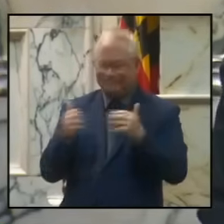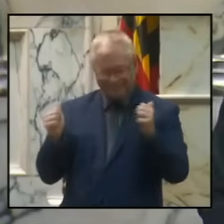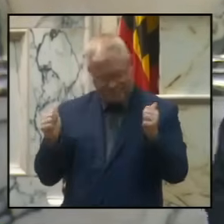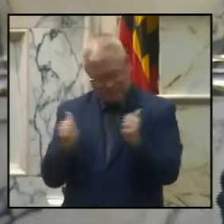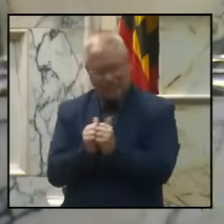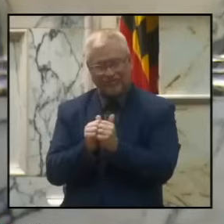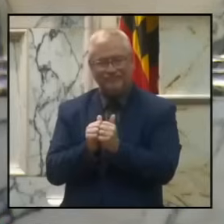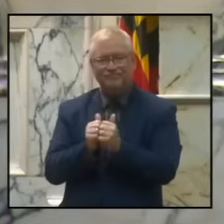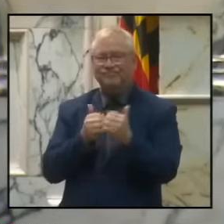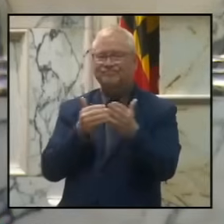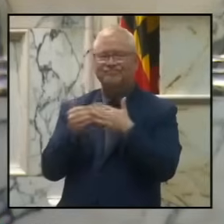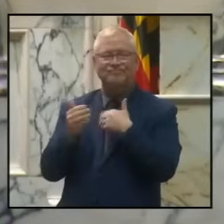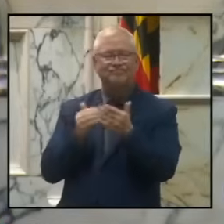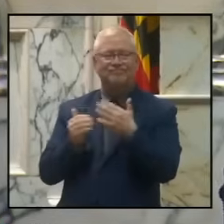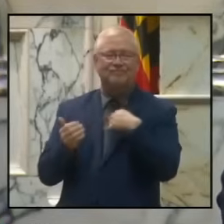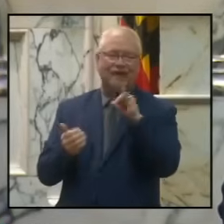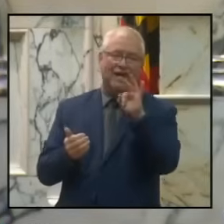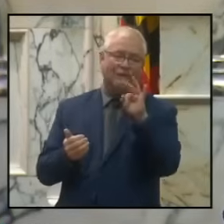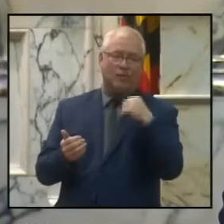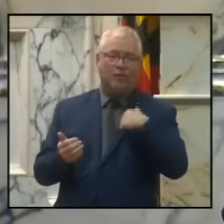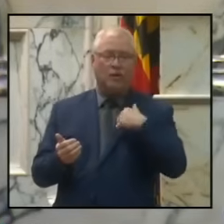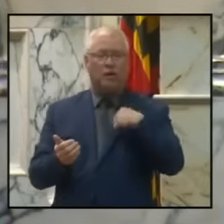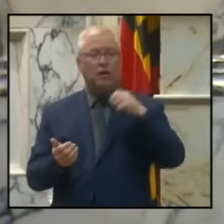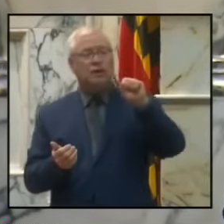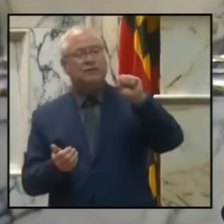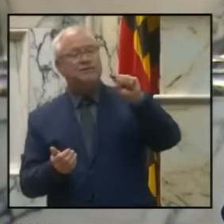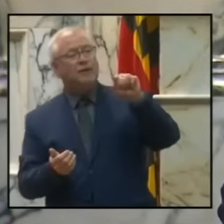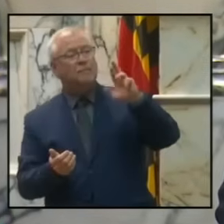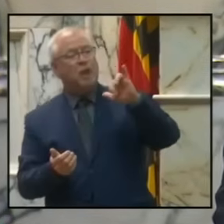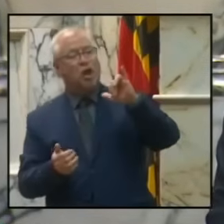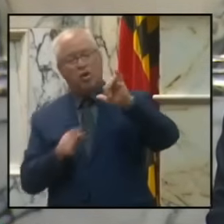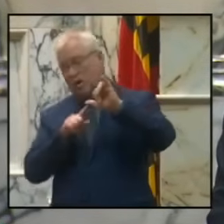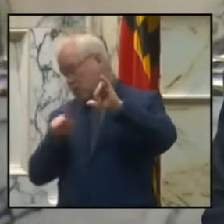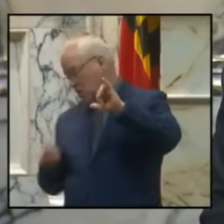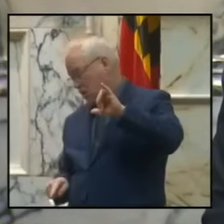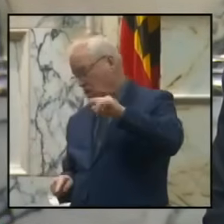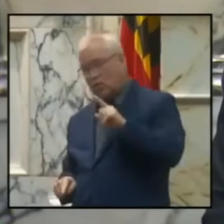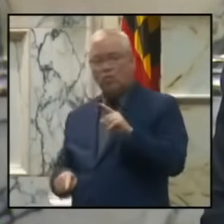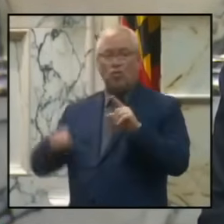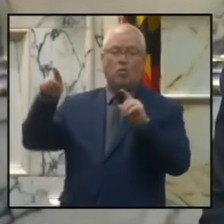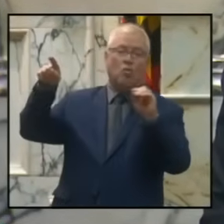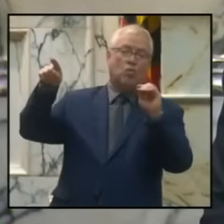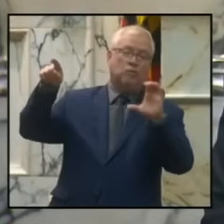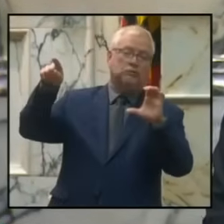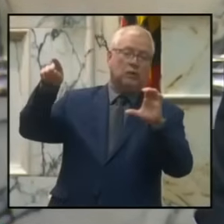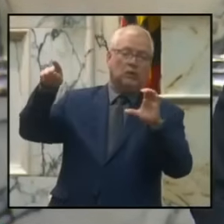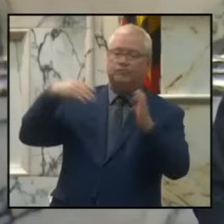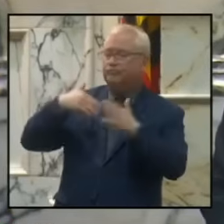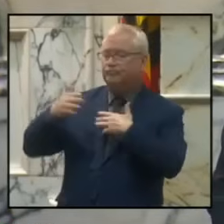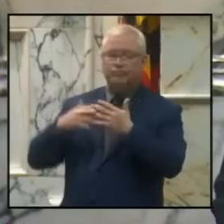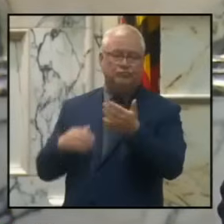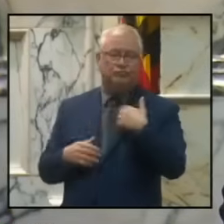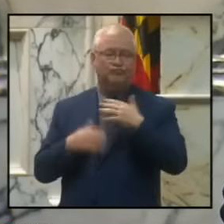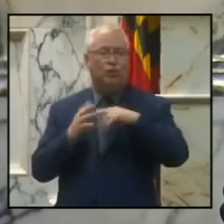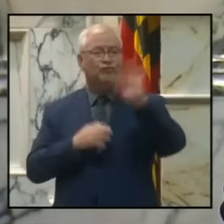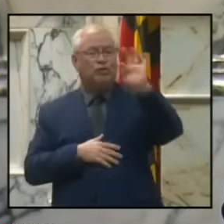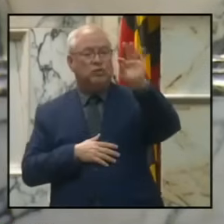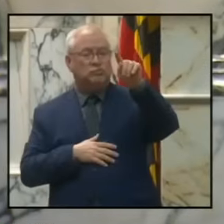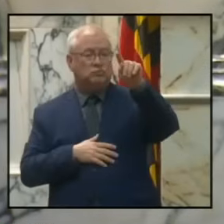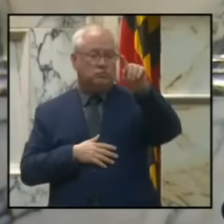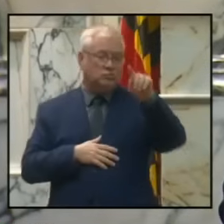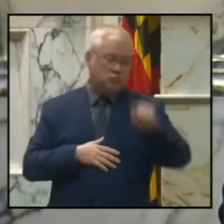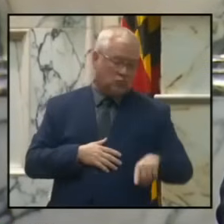matter if I'm in St. Mary's County or if I'm in Ocean City. It doesn't matter if I'm in Frederick or Upper